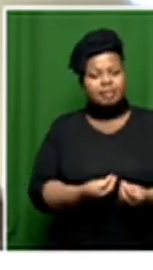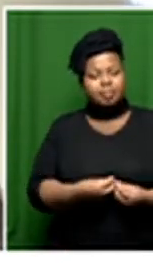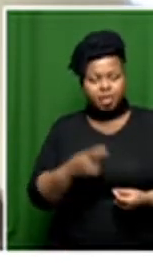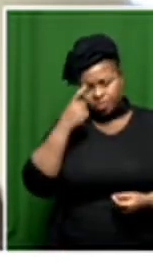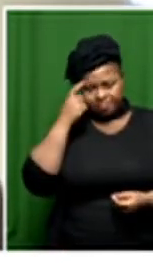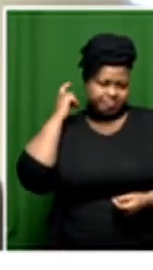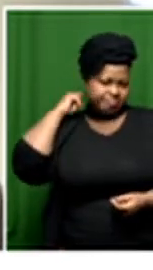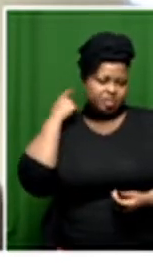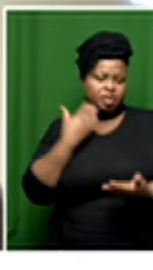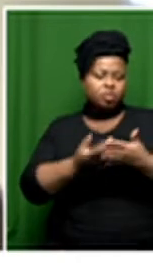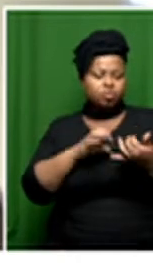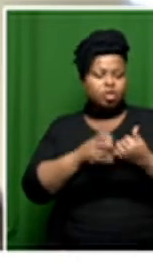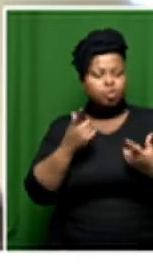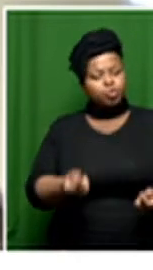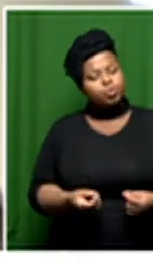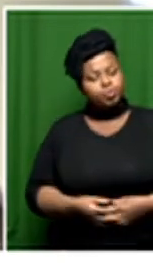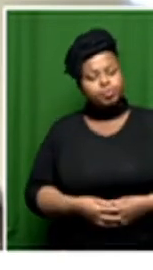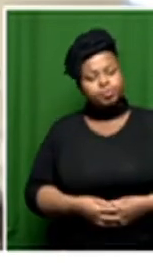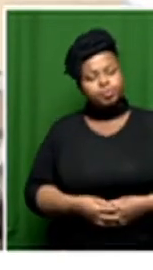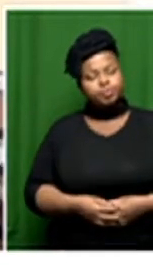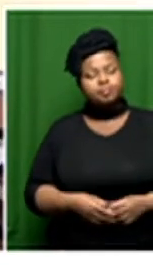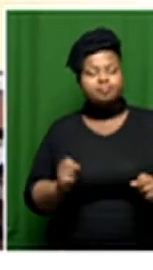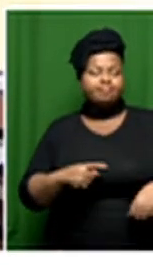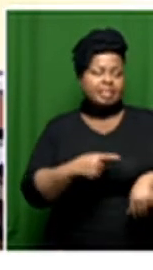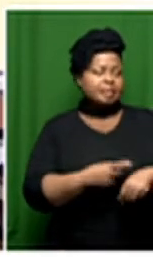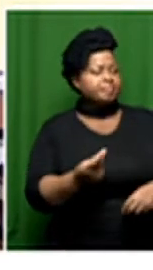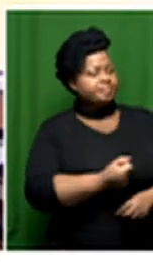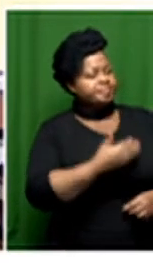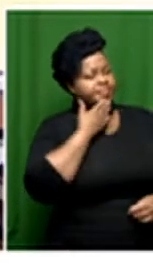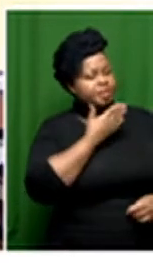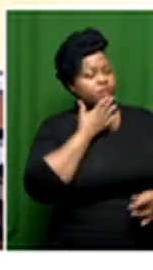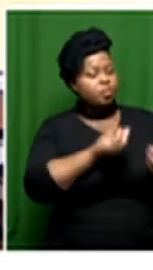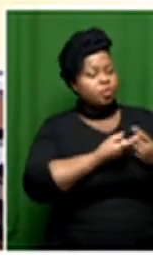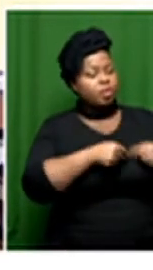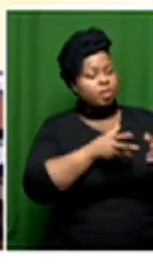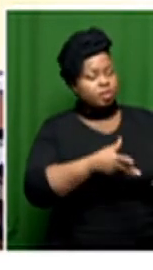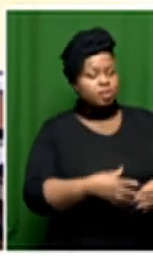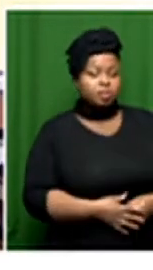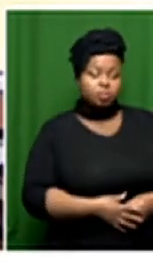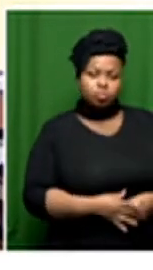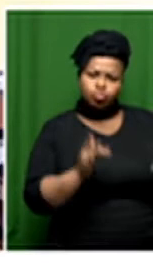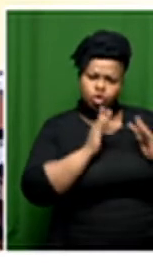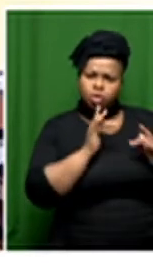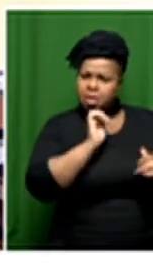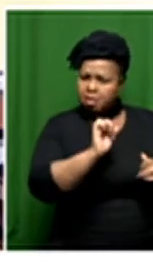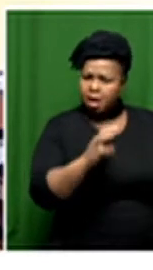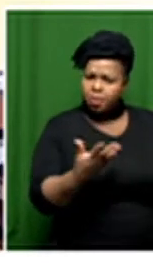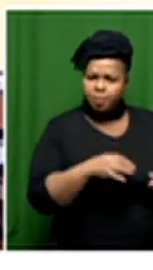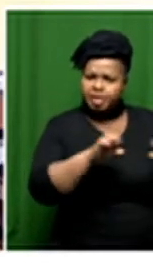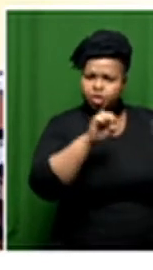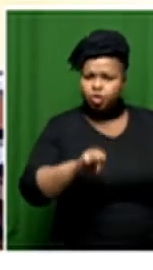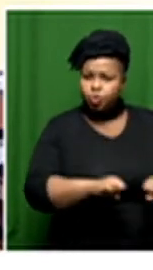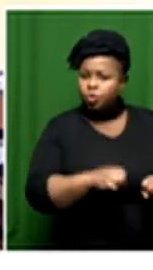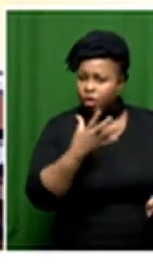always in the back of my mind. Okay, Russell, we're out of time, unfortunately. Thank you so much for joining us. And how are you reachable? Do you have a studio perhaps